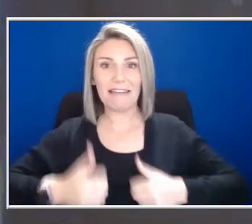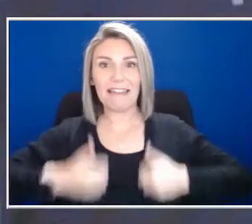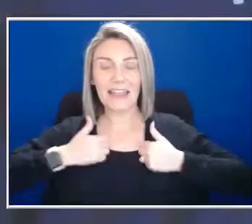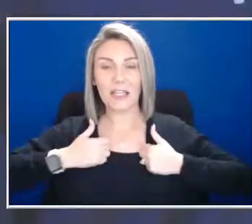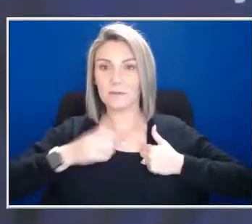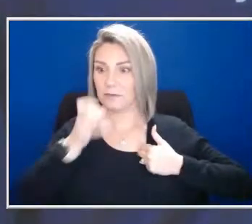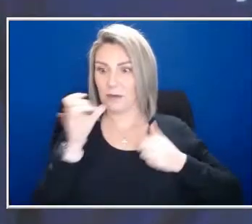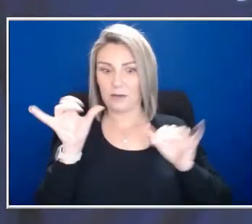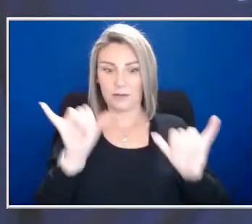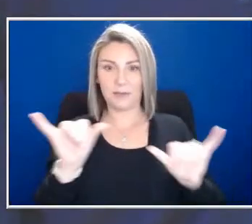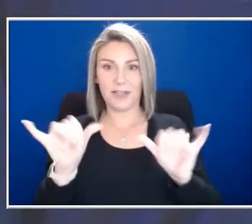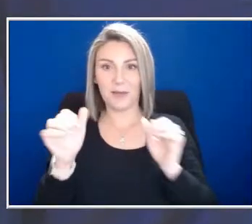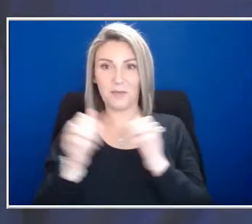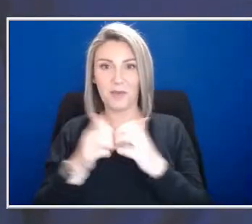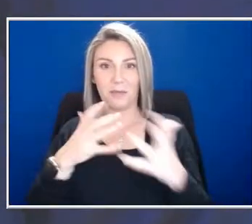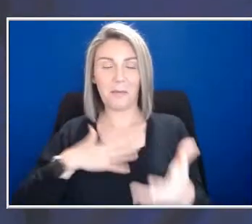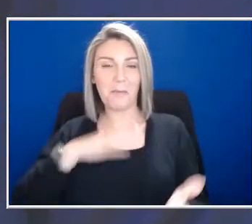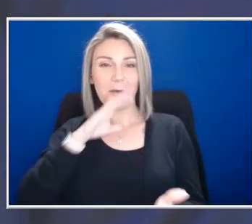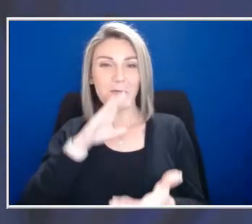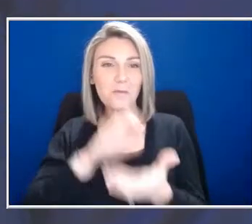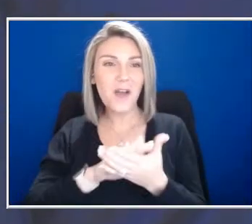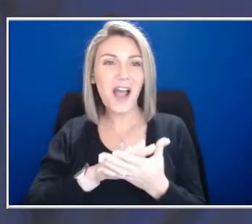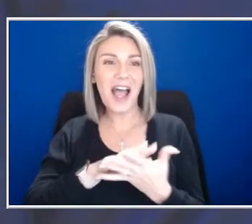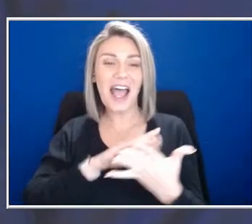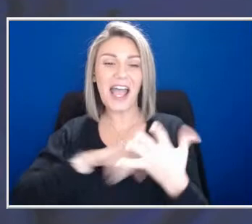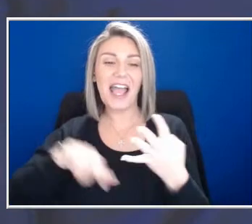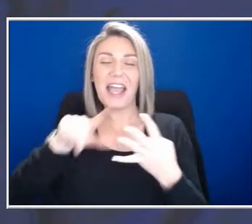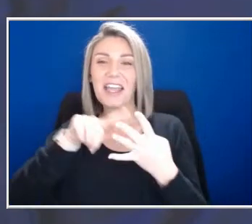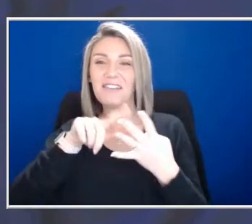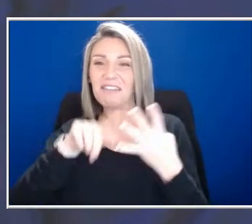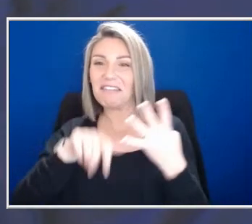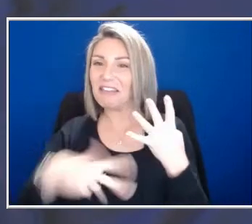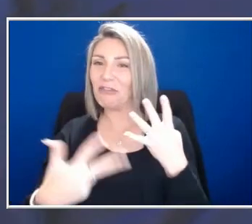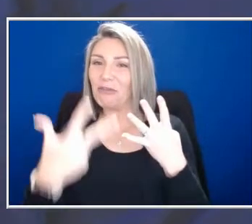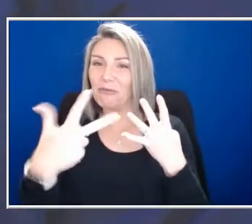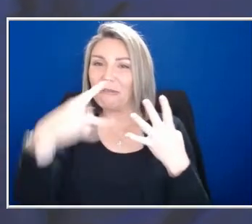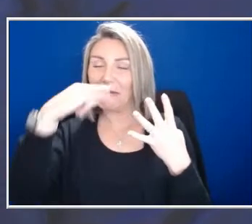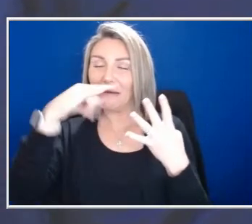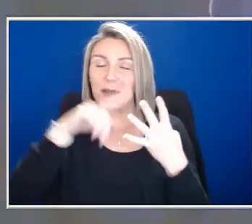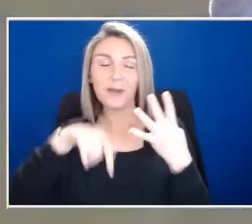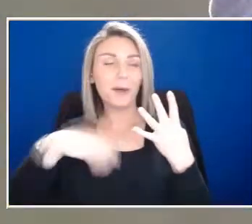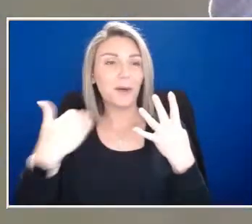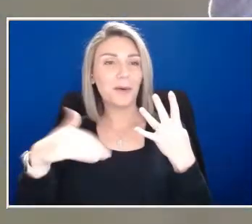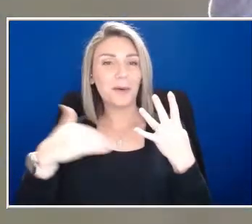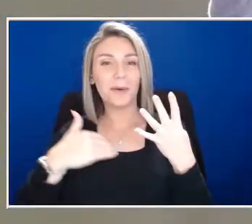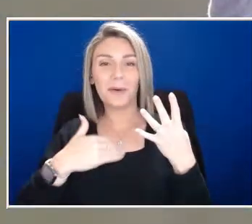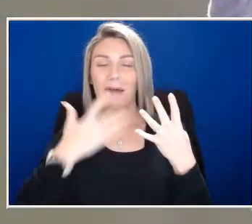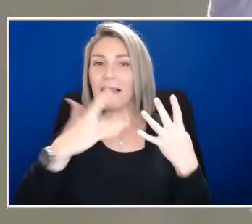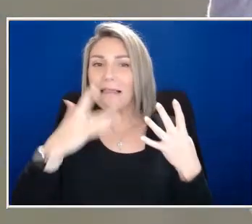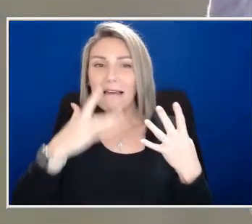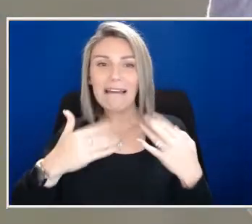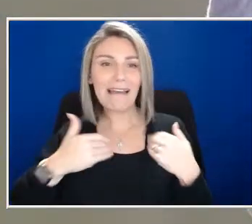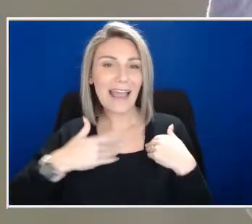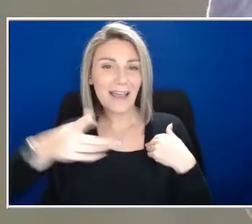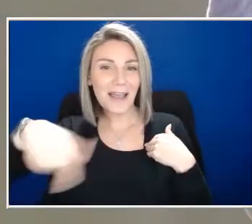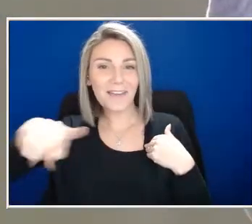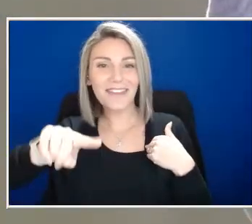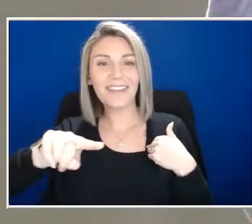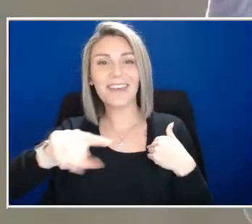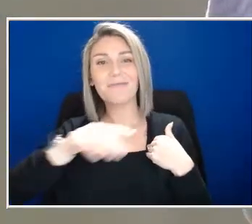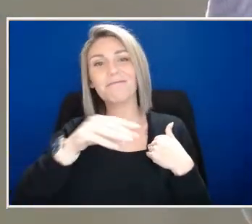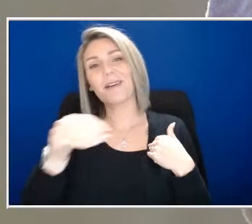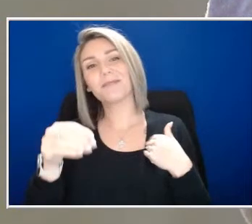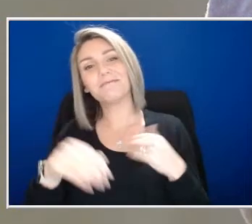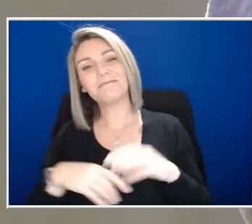without my wife and my three kids, and I feel so fortunate to have them, and just